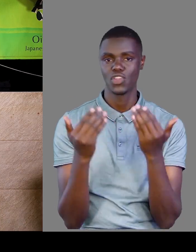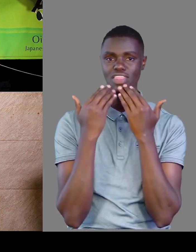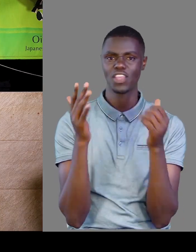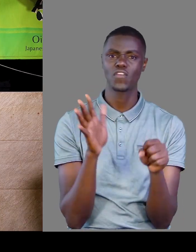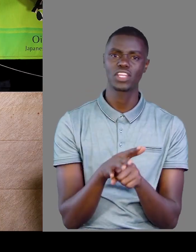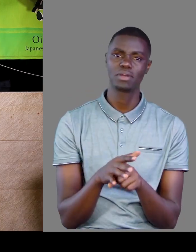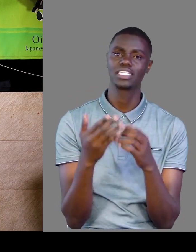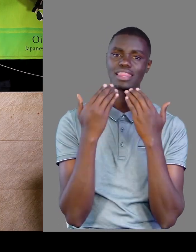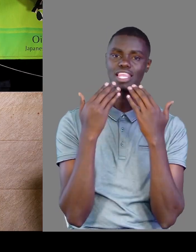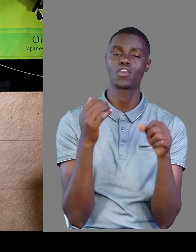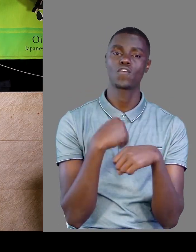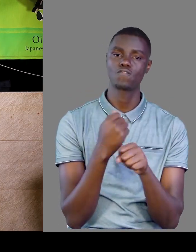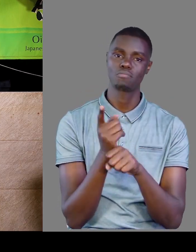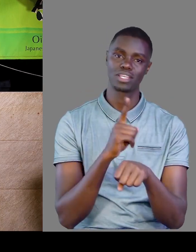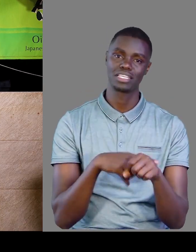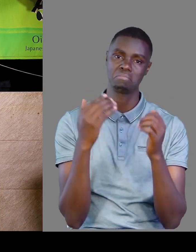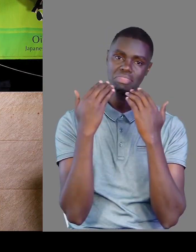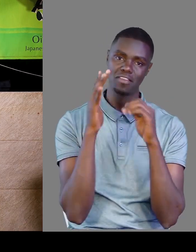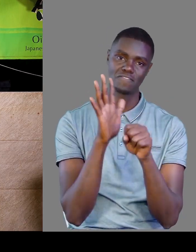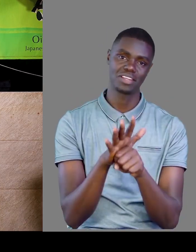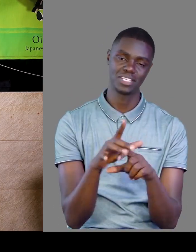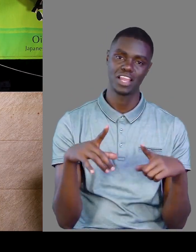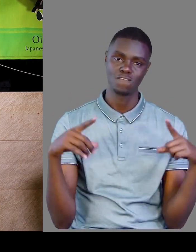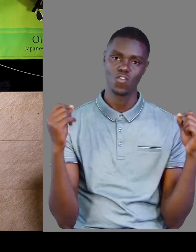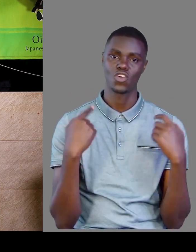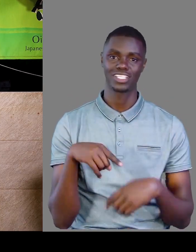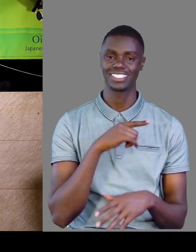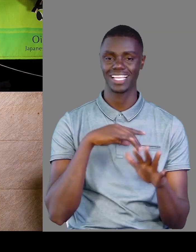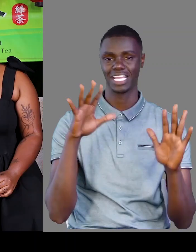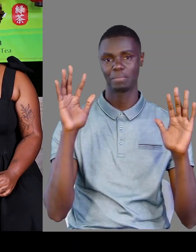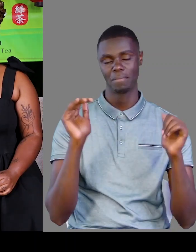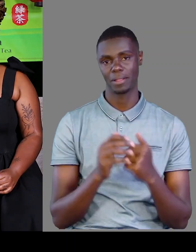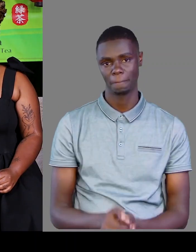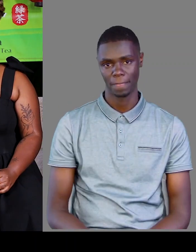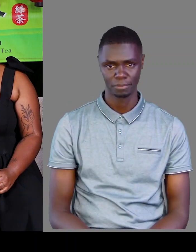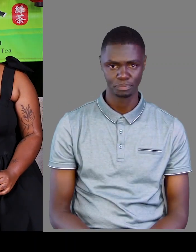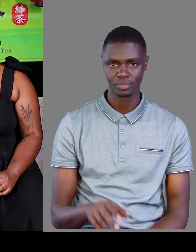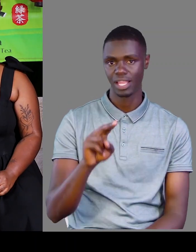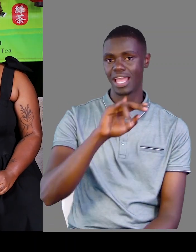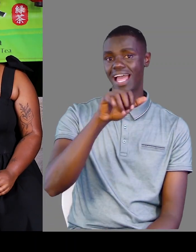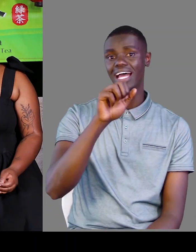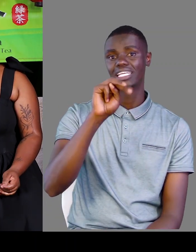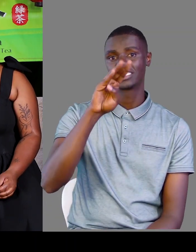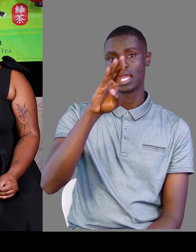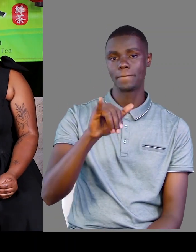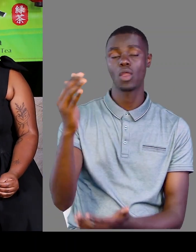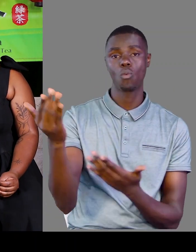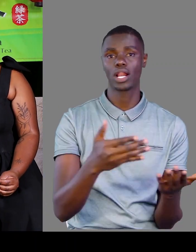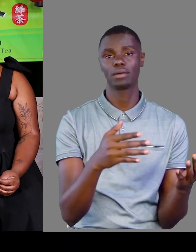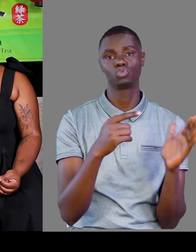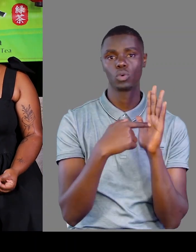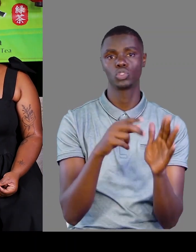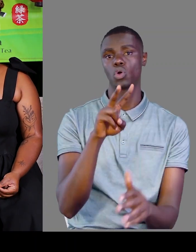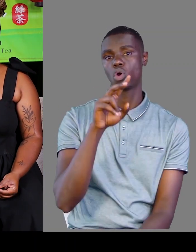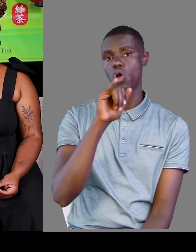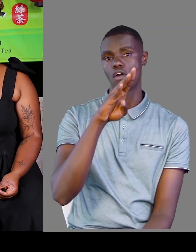Kabisa. Thank you so much, and thank you for making time. Thank you so much for hosting us. Bye. So Jambi, welcome to our show Vibe Check. Thank